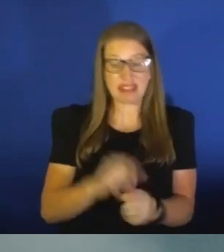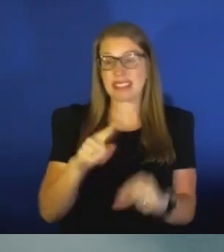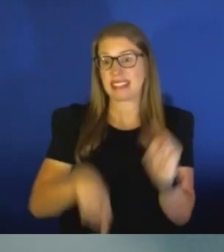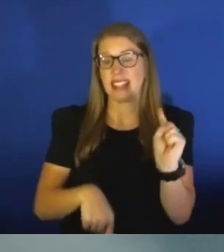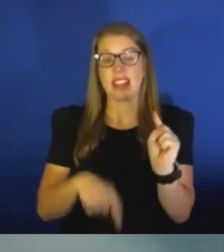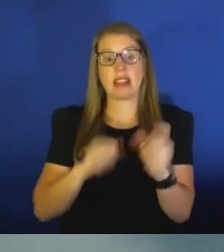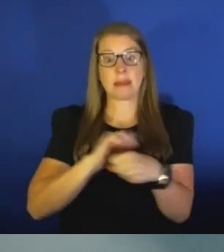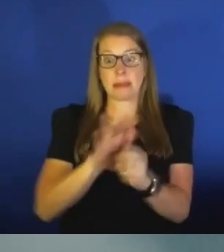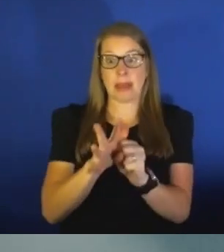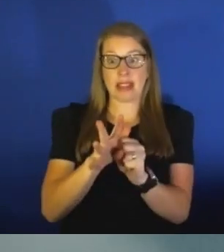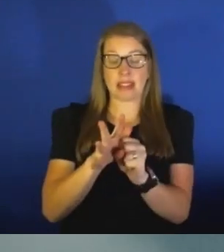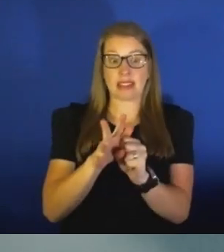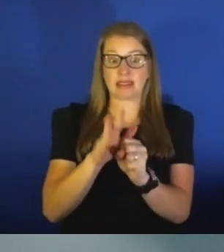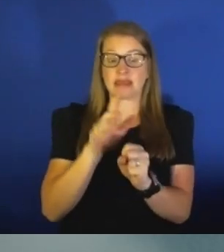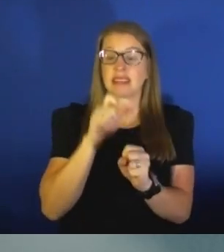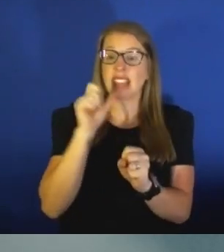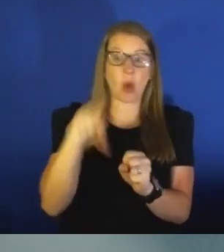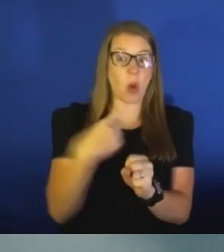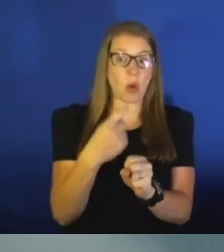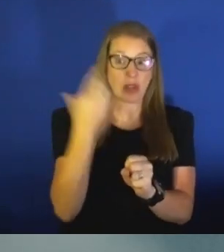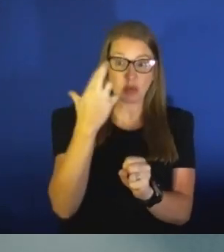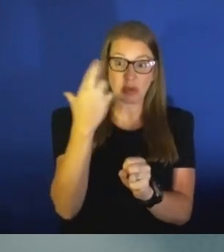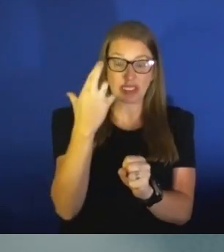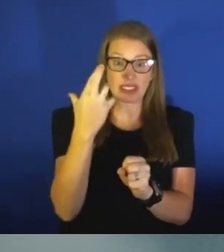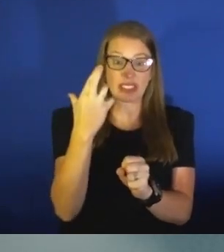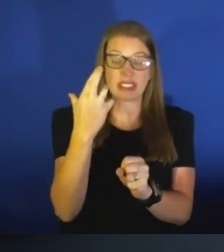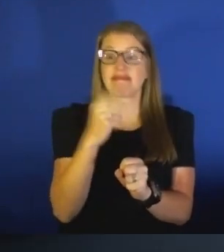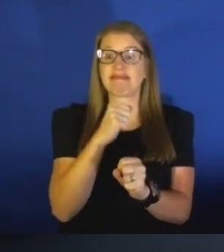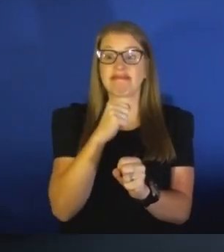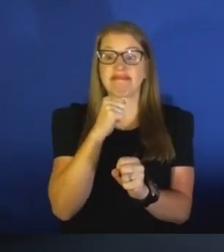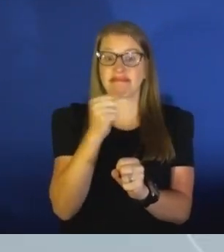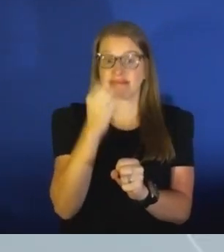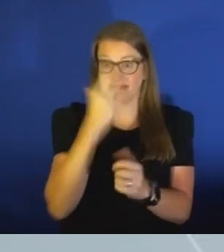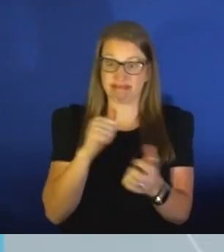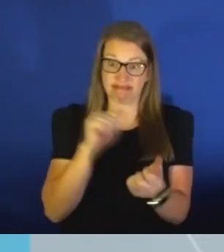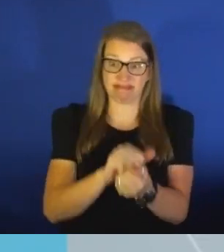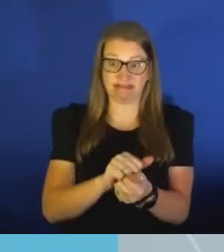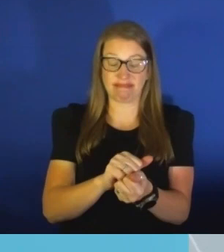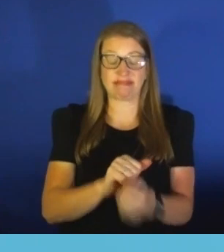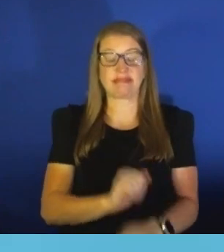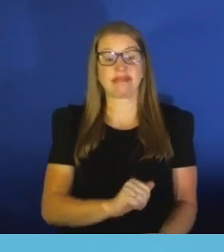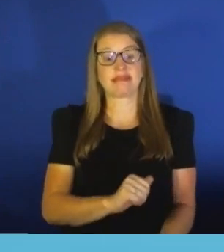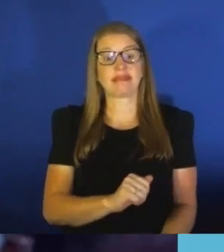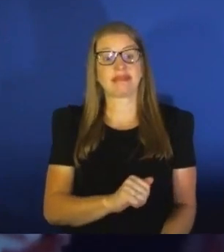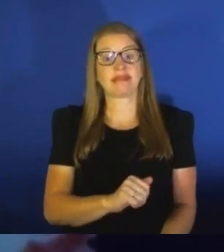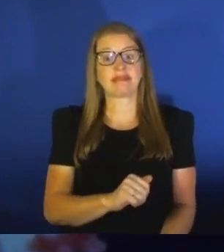our Z's. Ways to fix that coming up now on the Morning Medical Update.